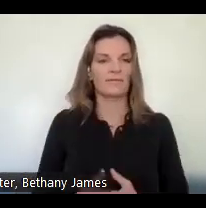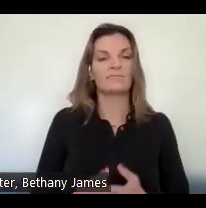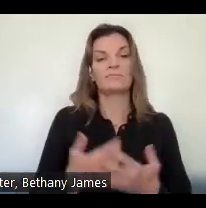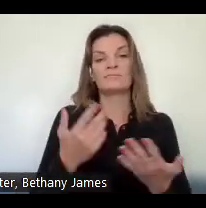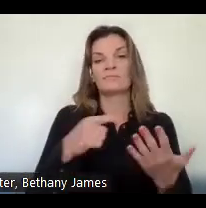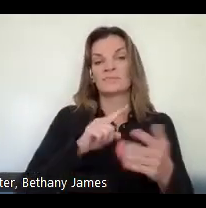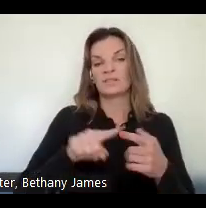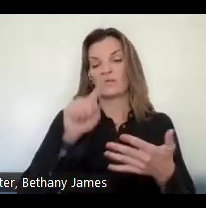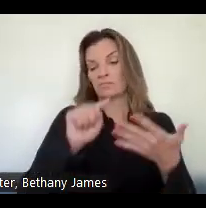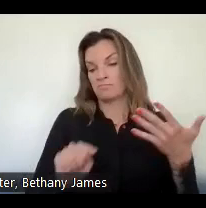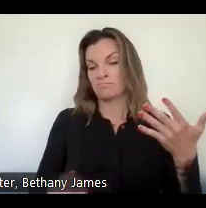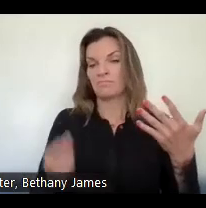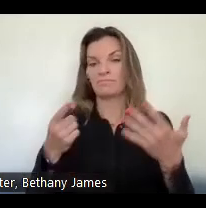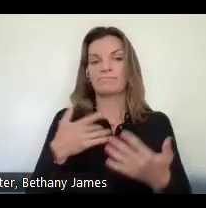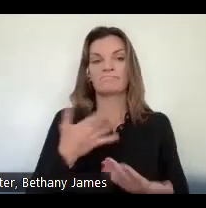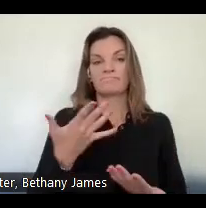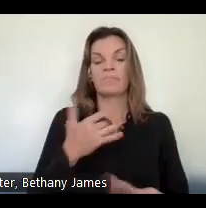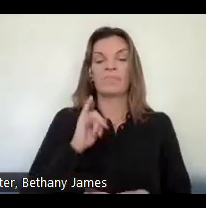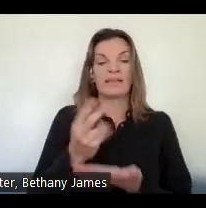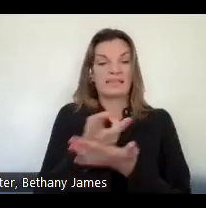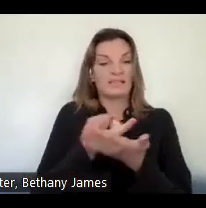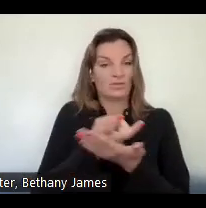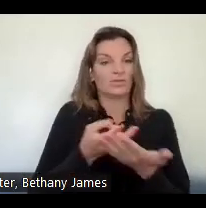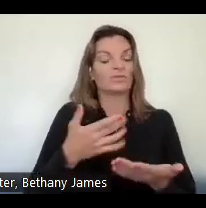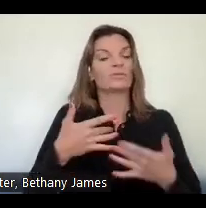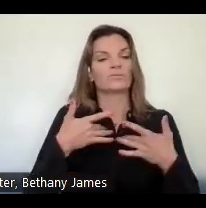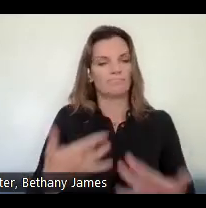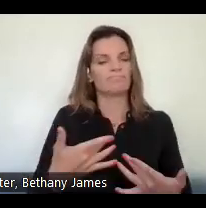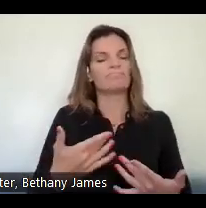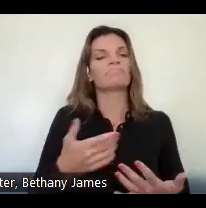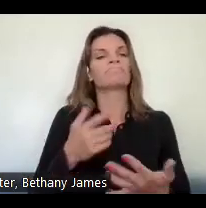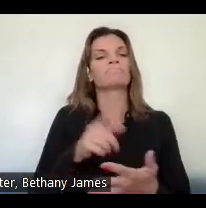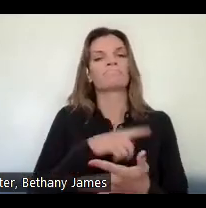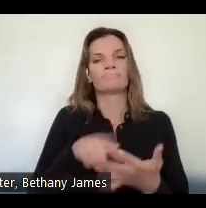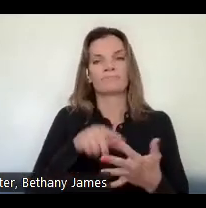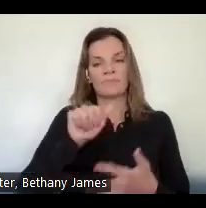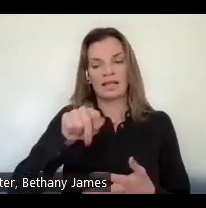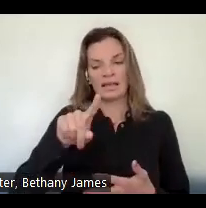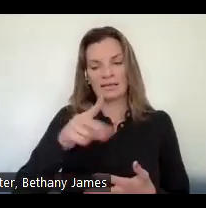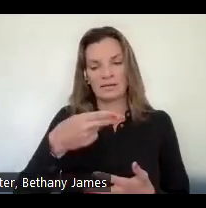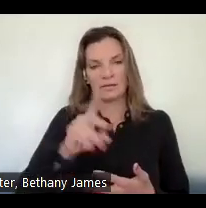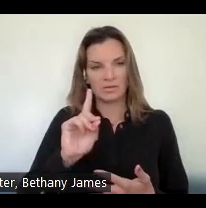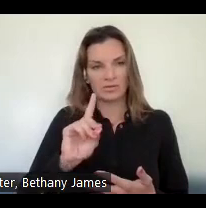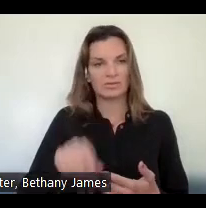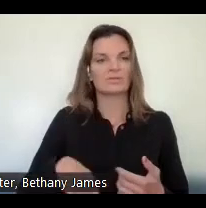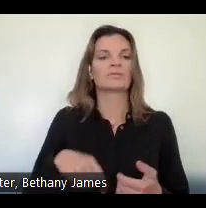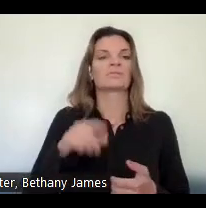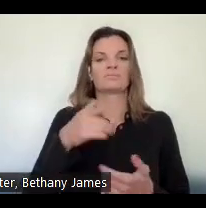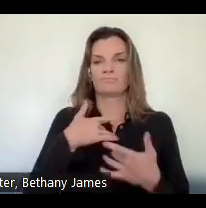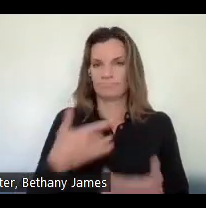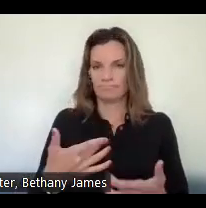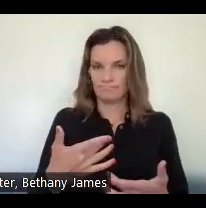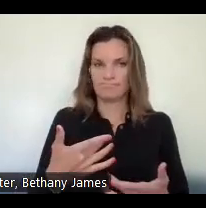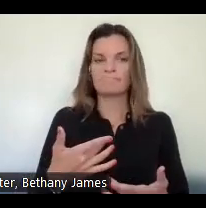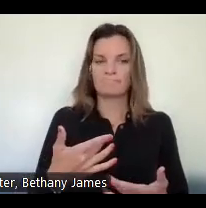A seizure disorder is pretty typical. Attention deficit and hyperactive disorder is very difficult, is